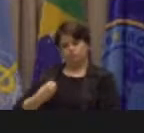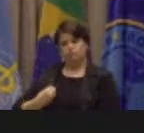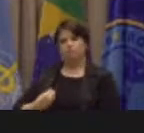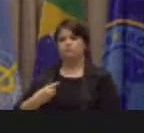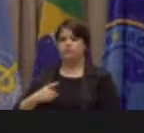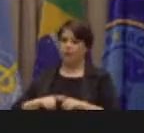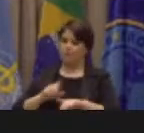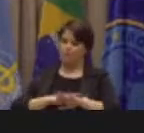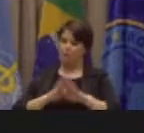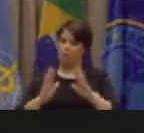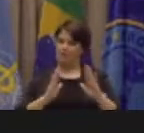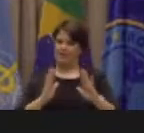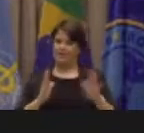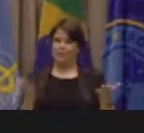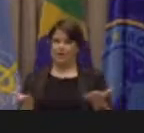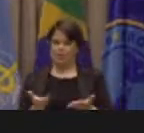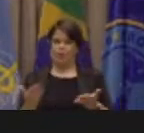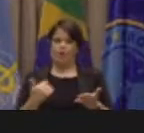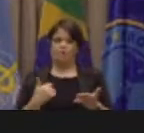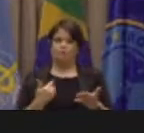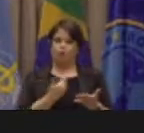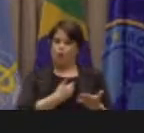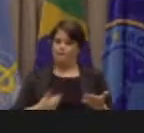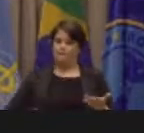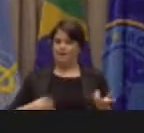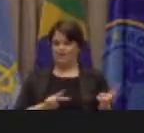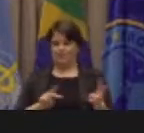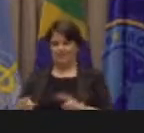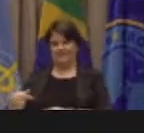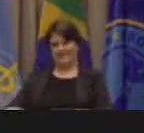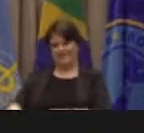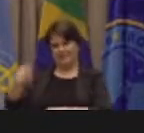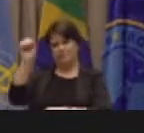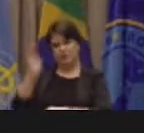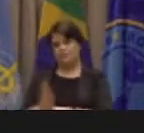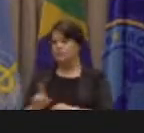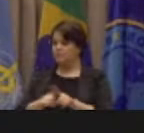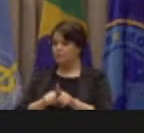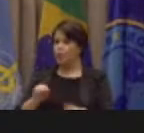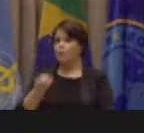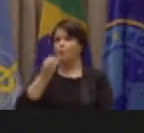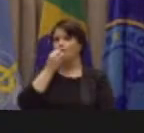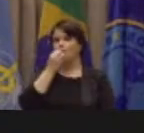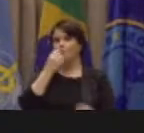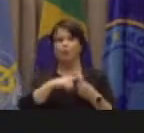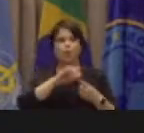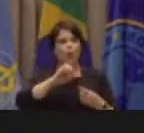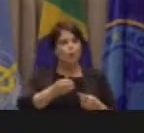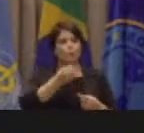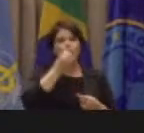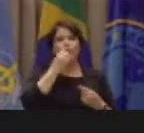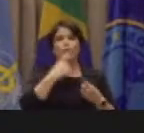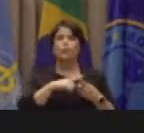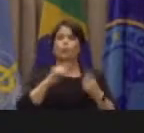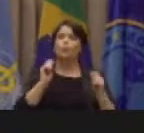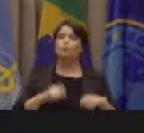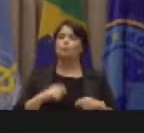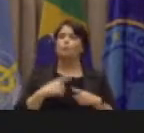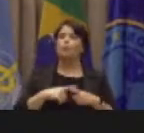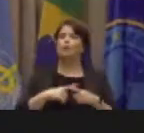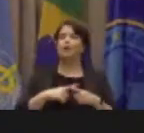we have transitions in the government transition in this country, which is opportunity.